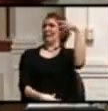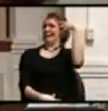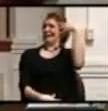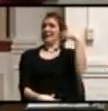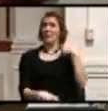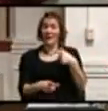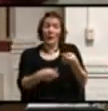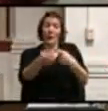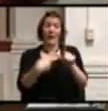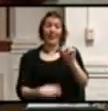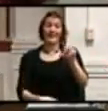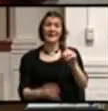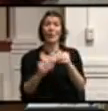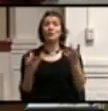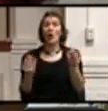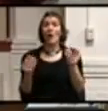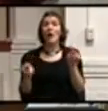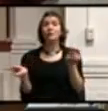So.